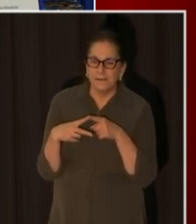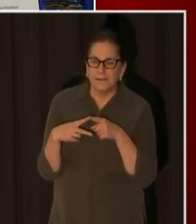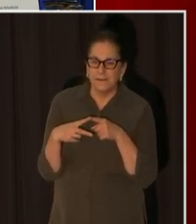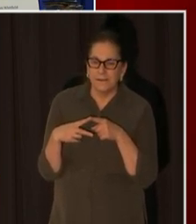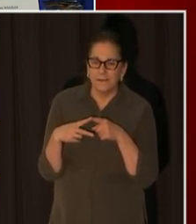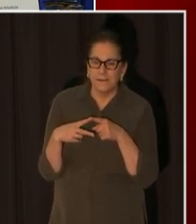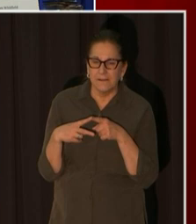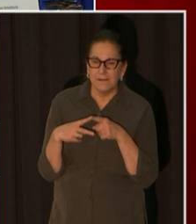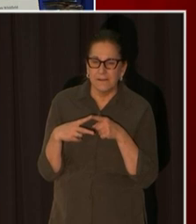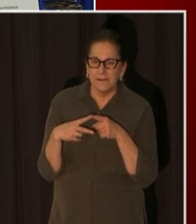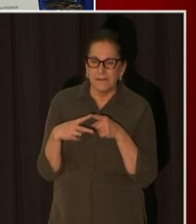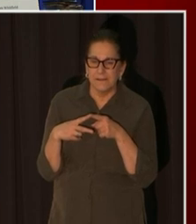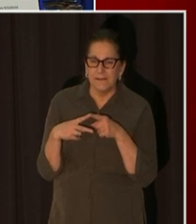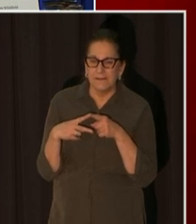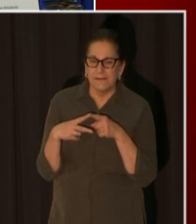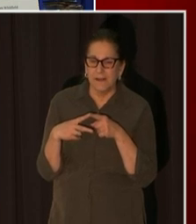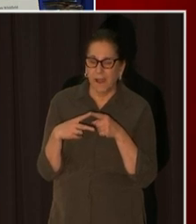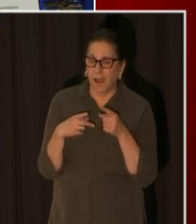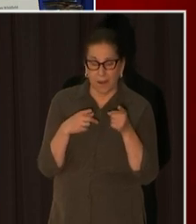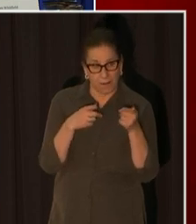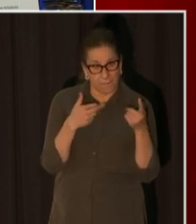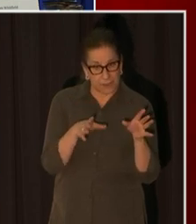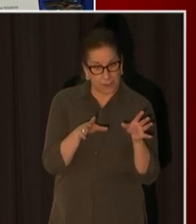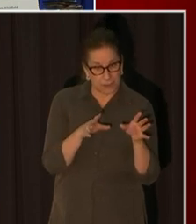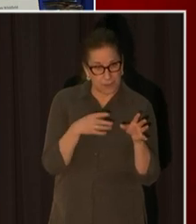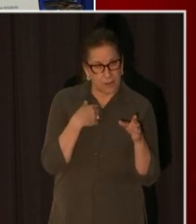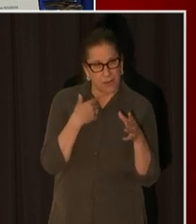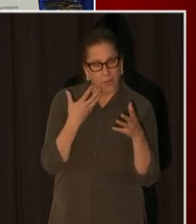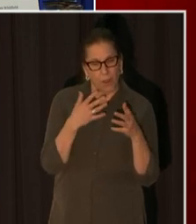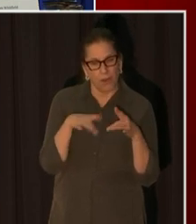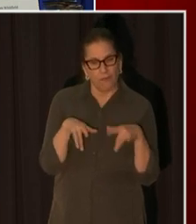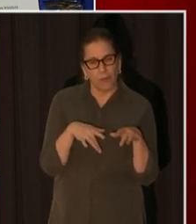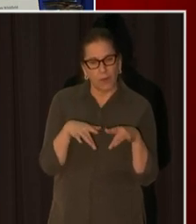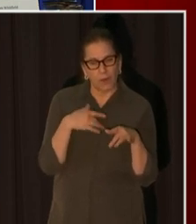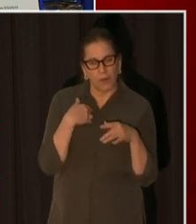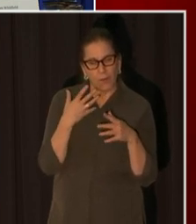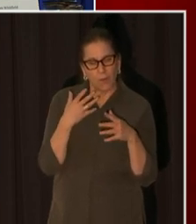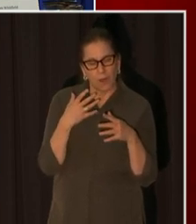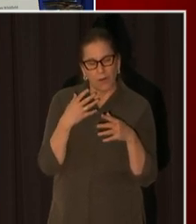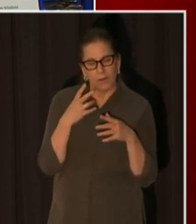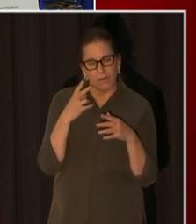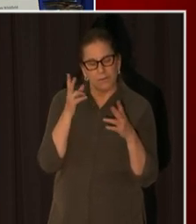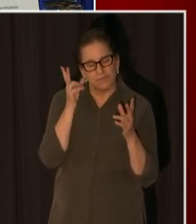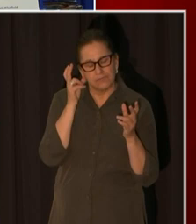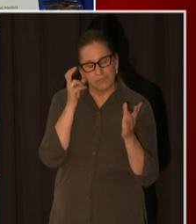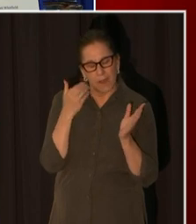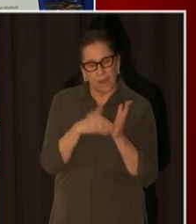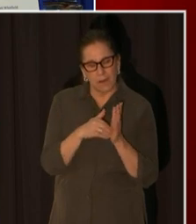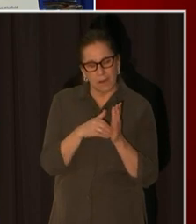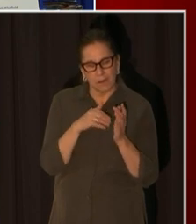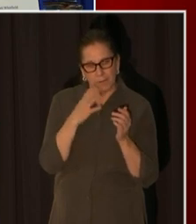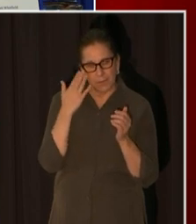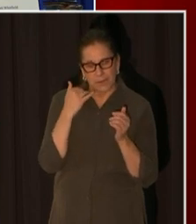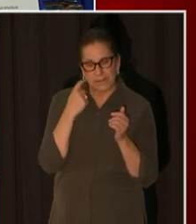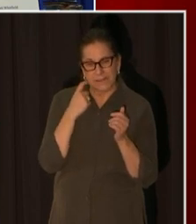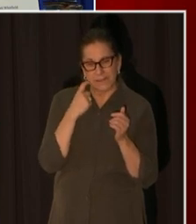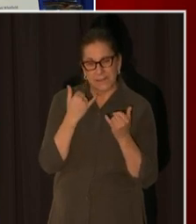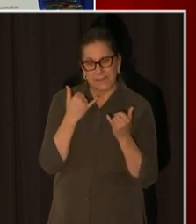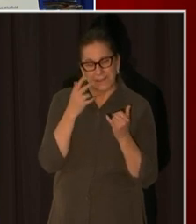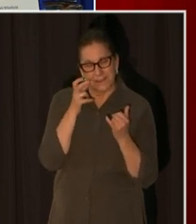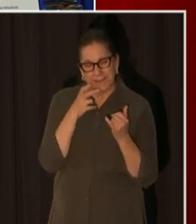that process, 7,632 applications came in for microgrants. And so this month we've been